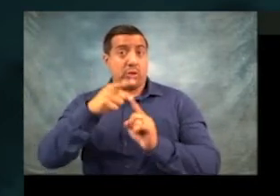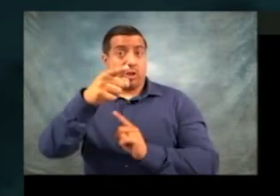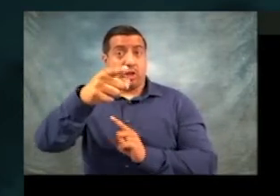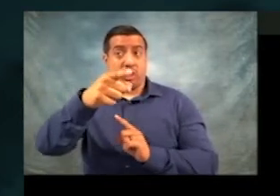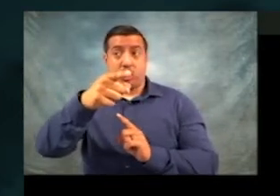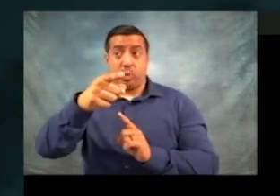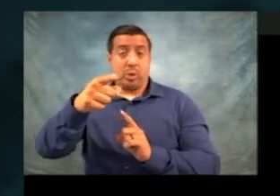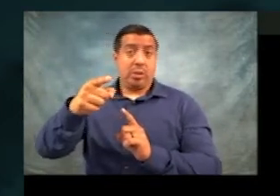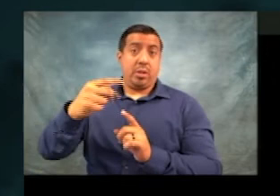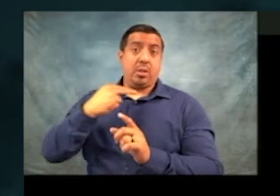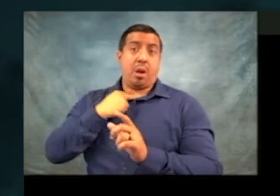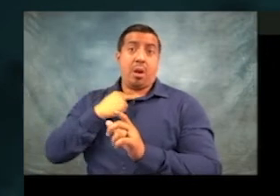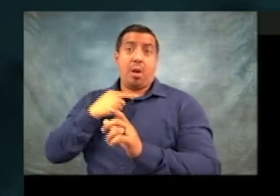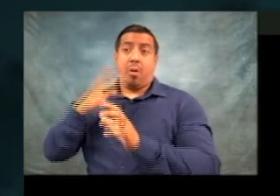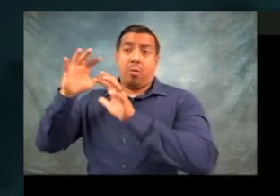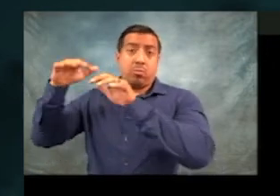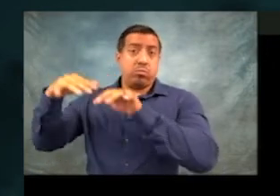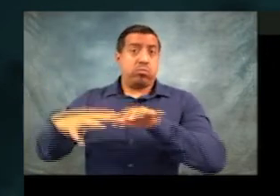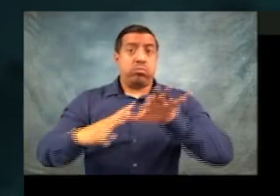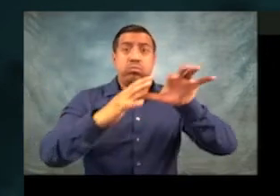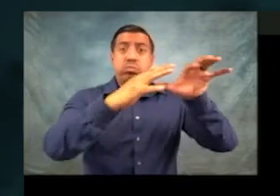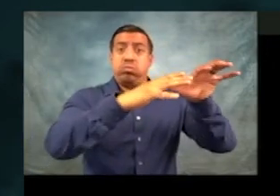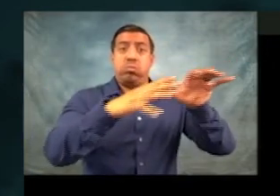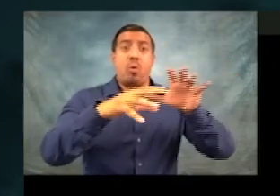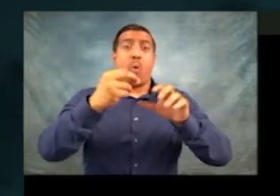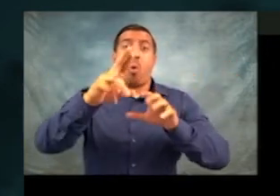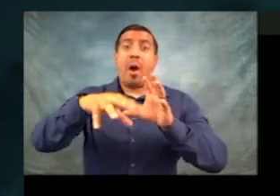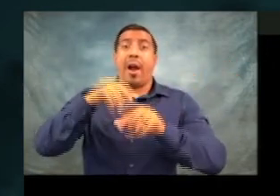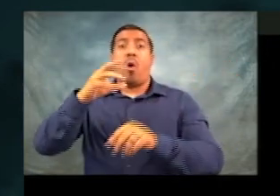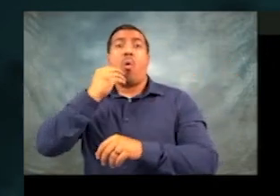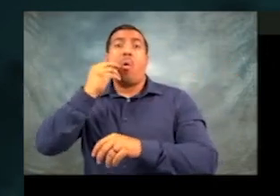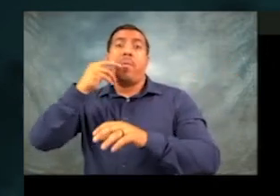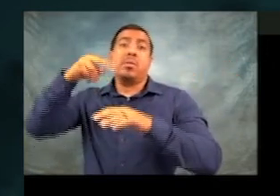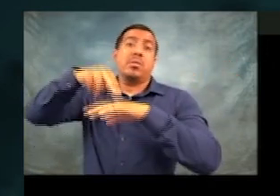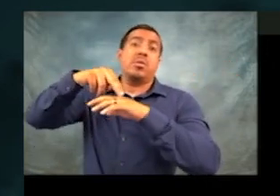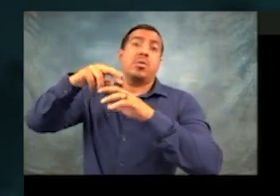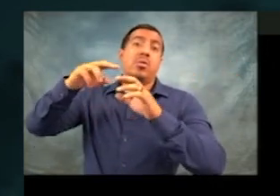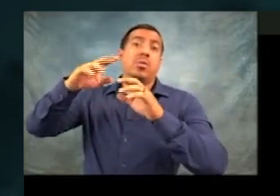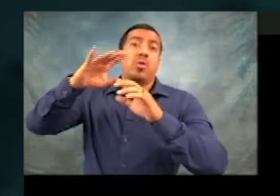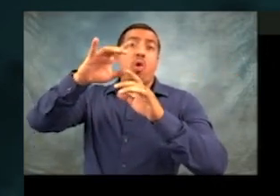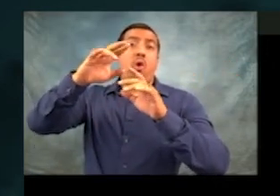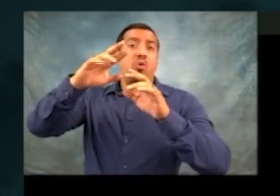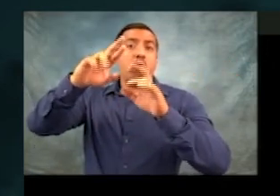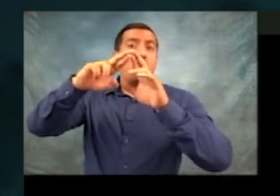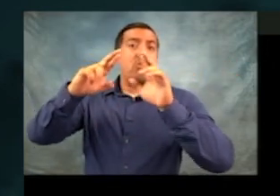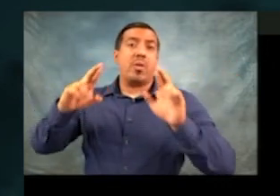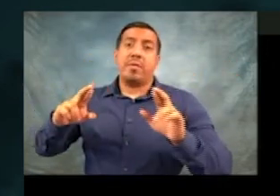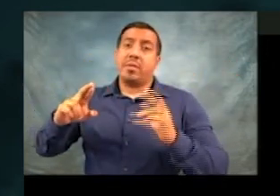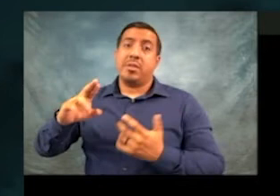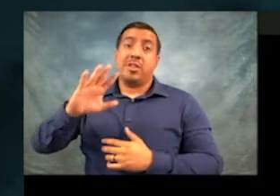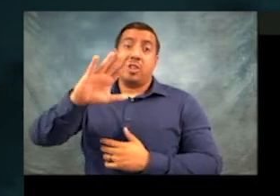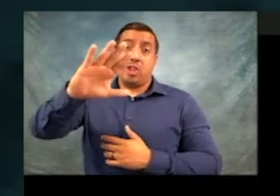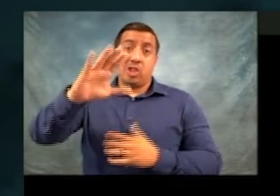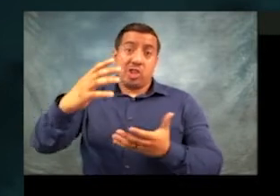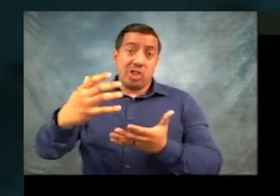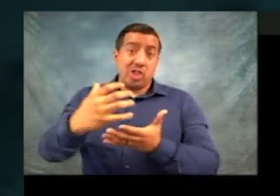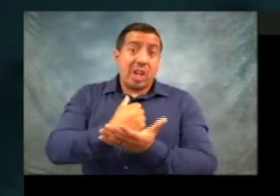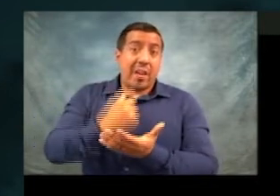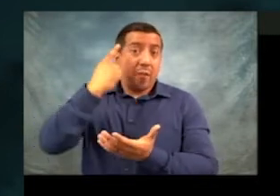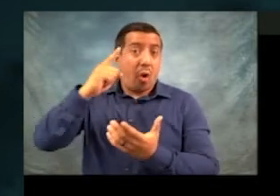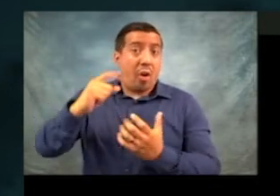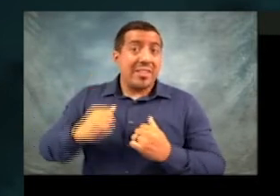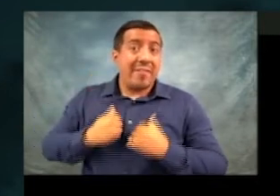out of your home, vertically or horizontally, the chances of survival are really, really, really